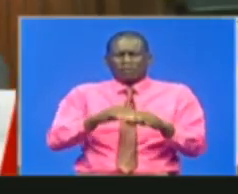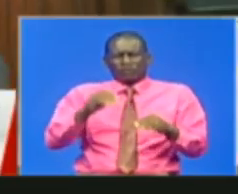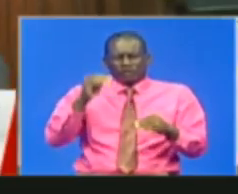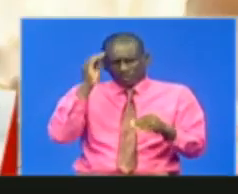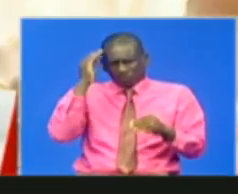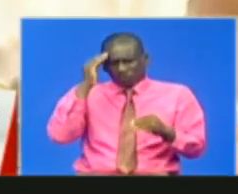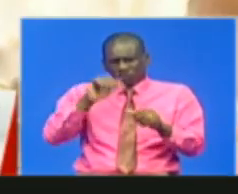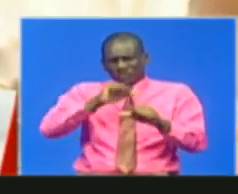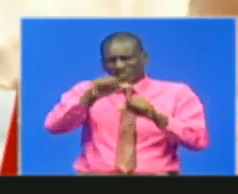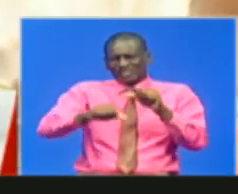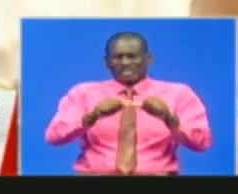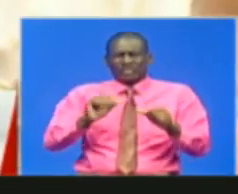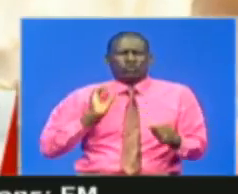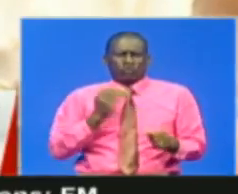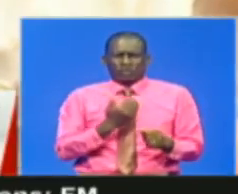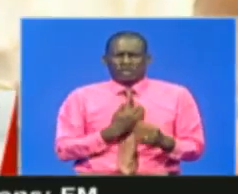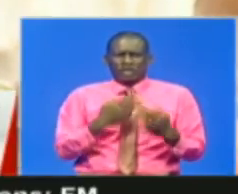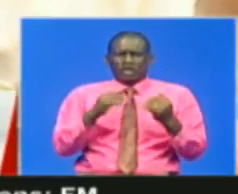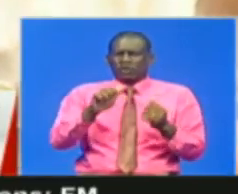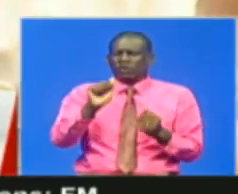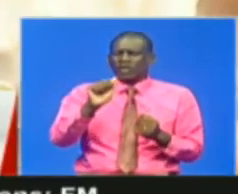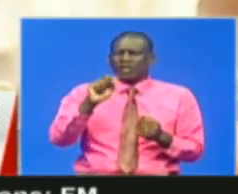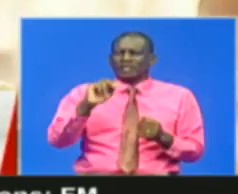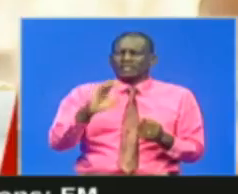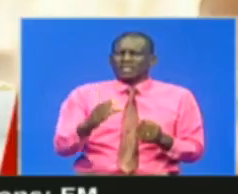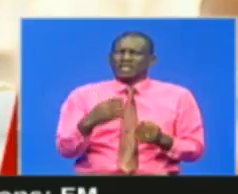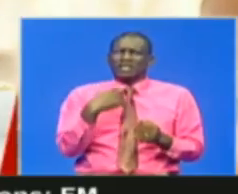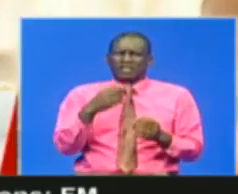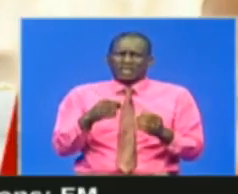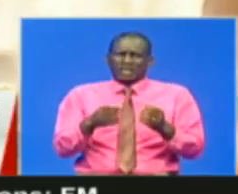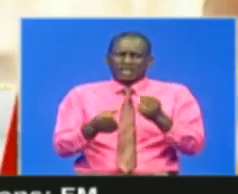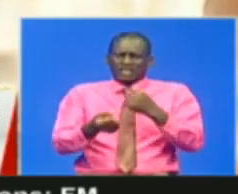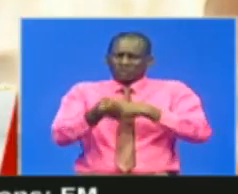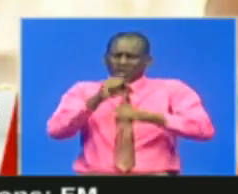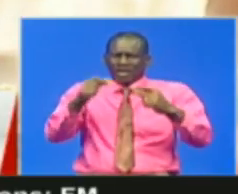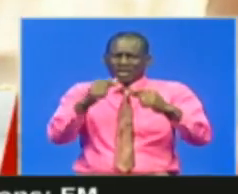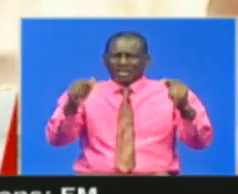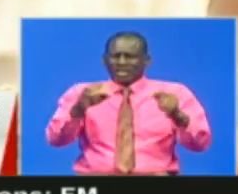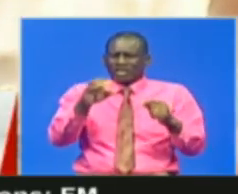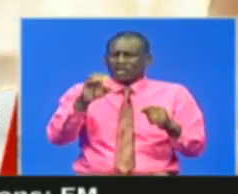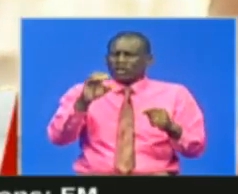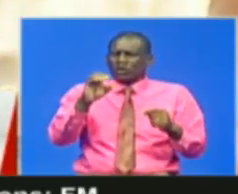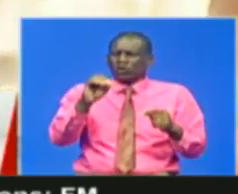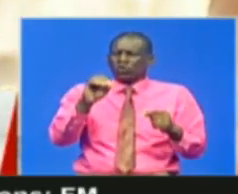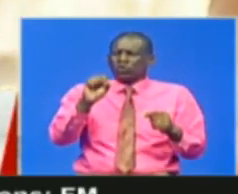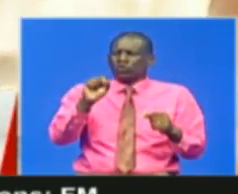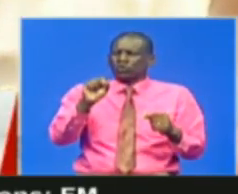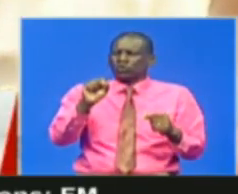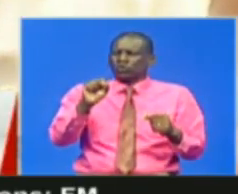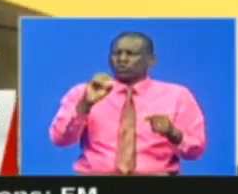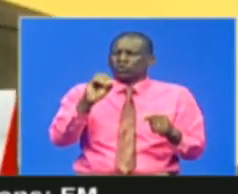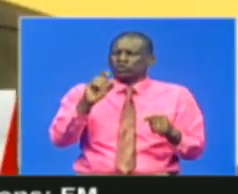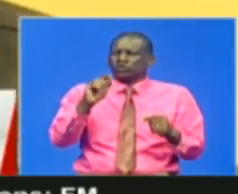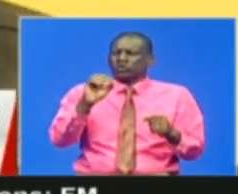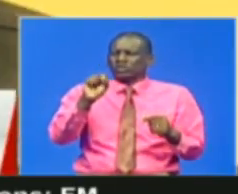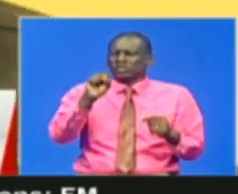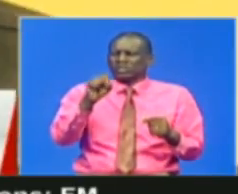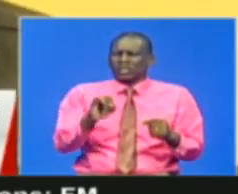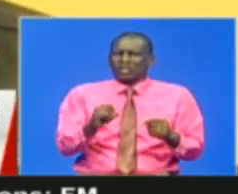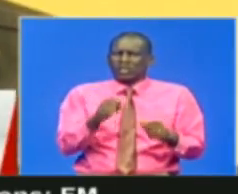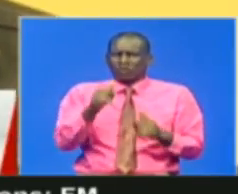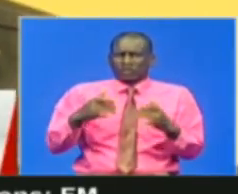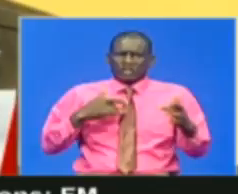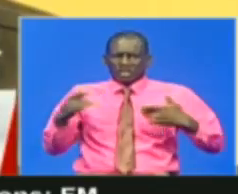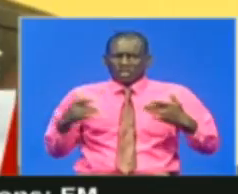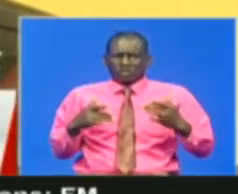and Committee. Now, ANC says it will take stern action against Osotsi, whom it considers a renegade. We are going